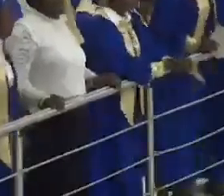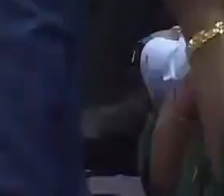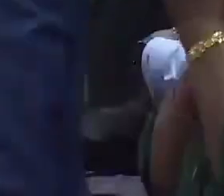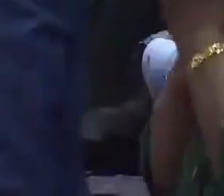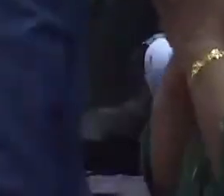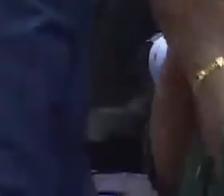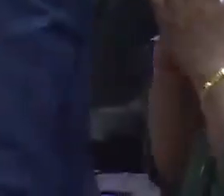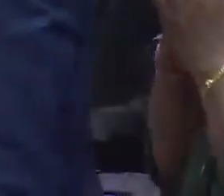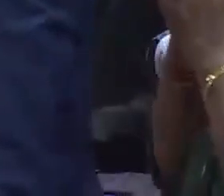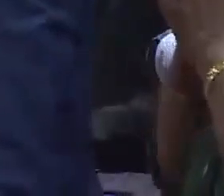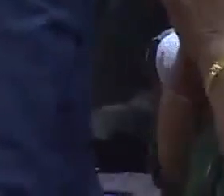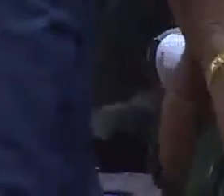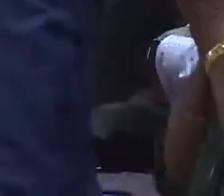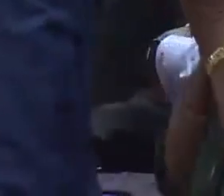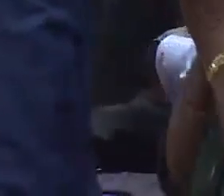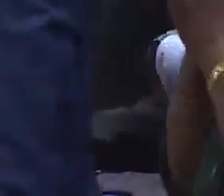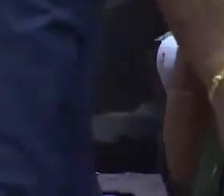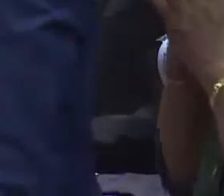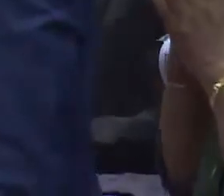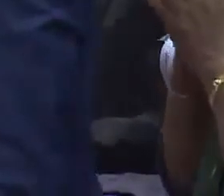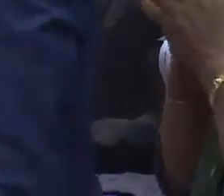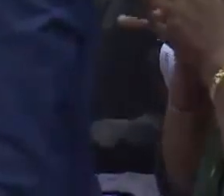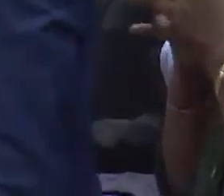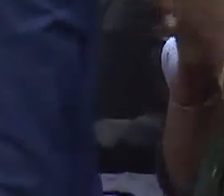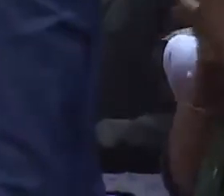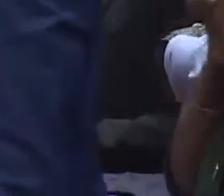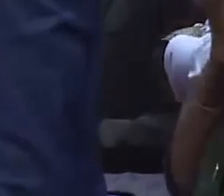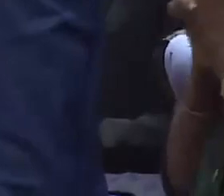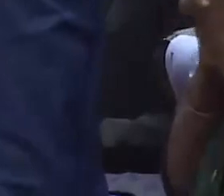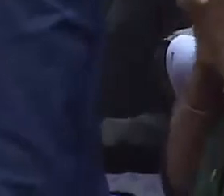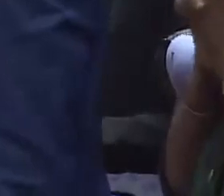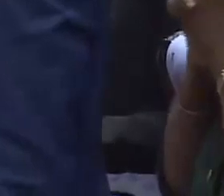10 minutes, cry unto him.